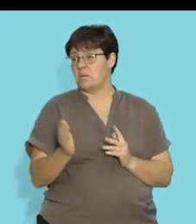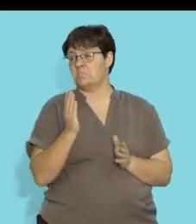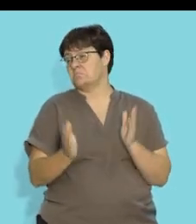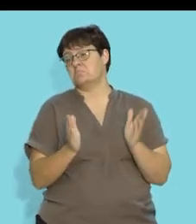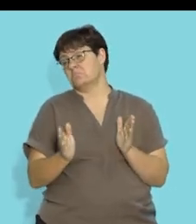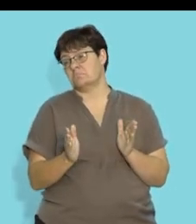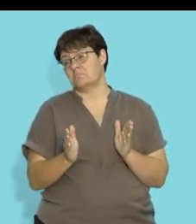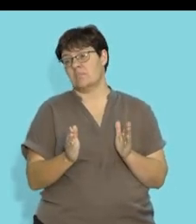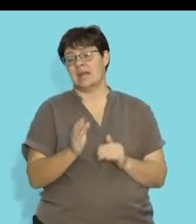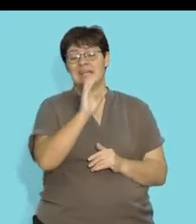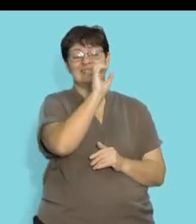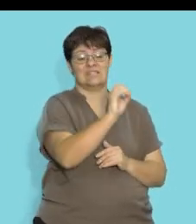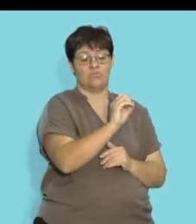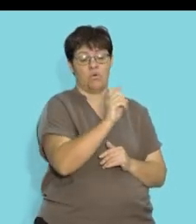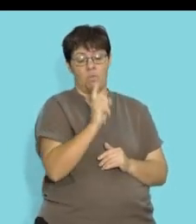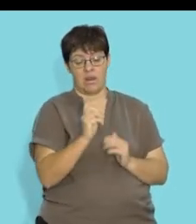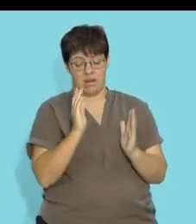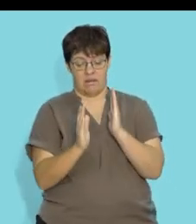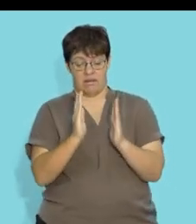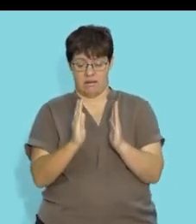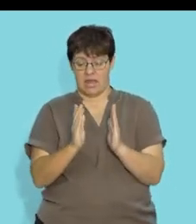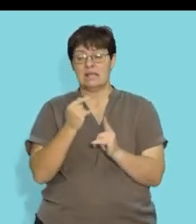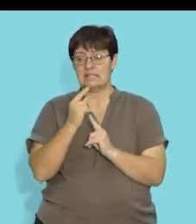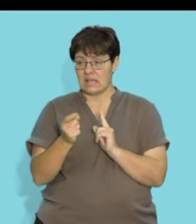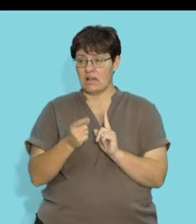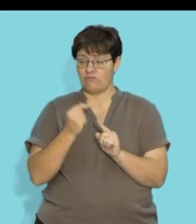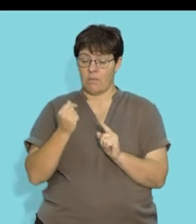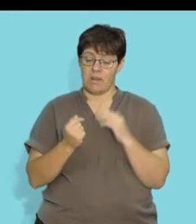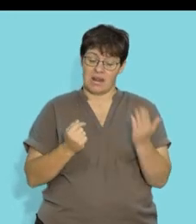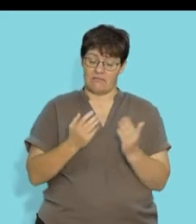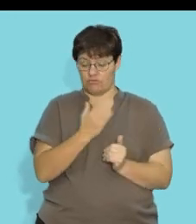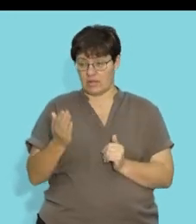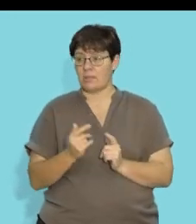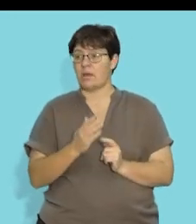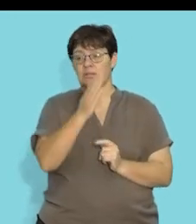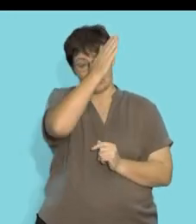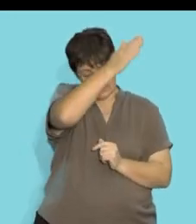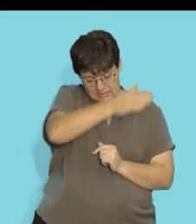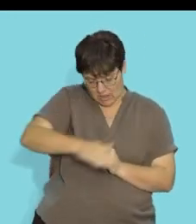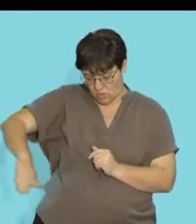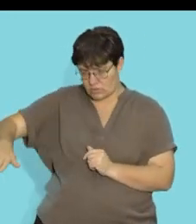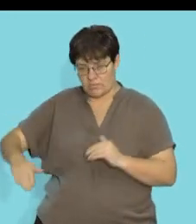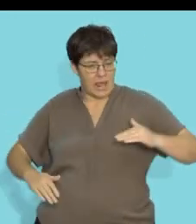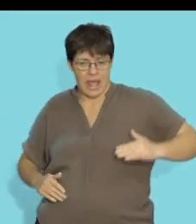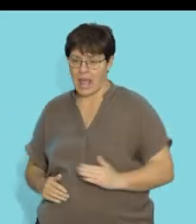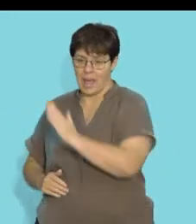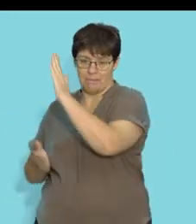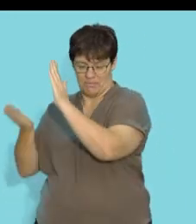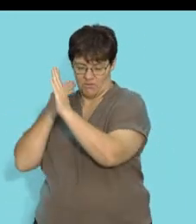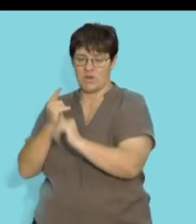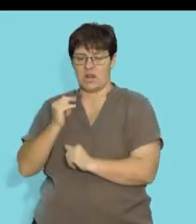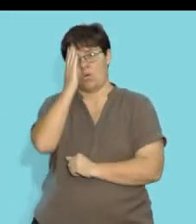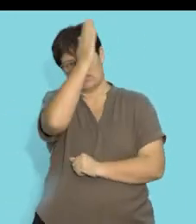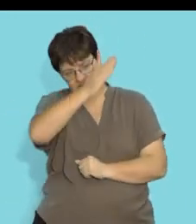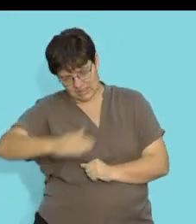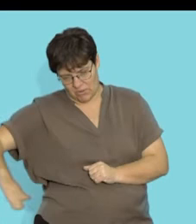was between 0 and 1, it was still moving from left to right, but now it was going